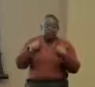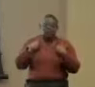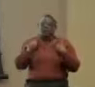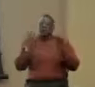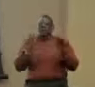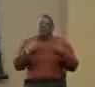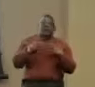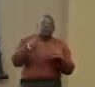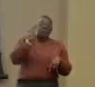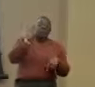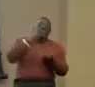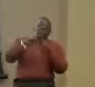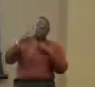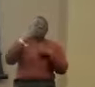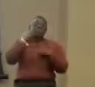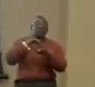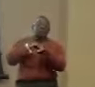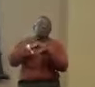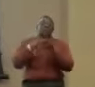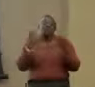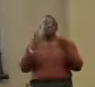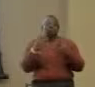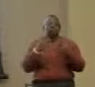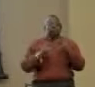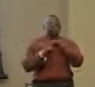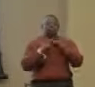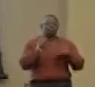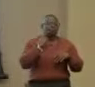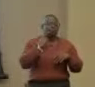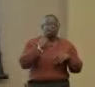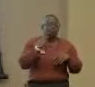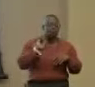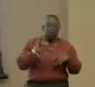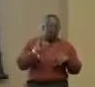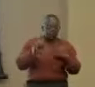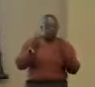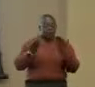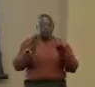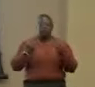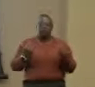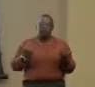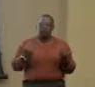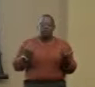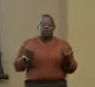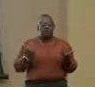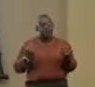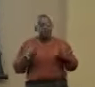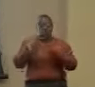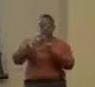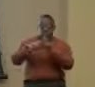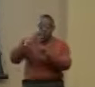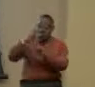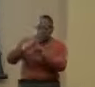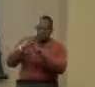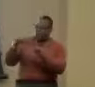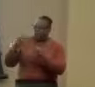time you think to call the derm is when the spot shows up. You might be waiting 2 to 6 months depending